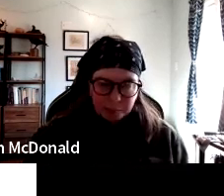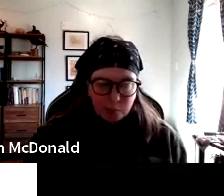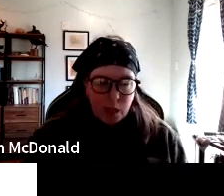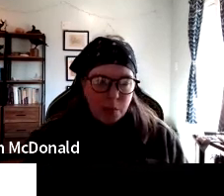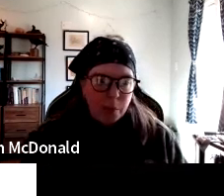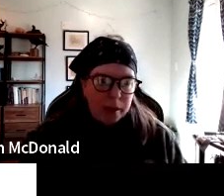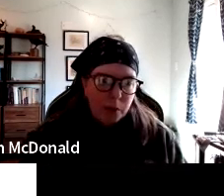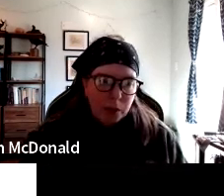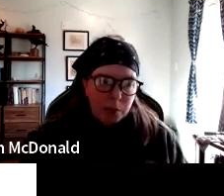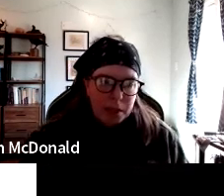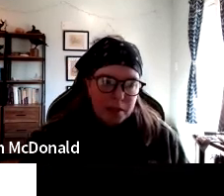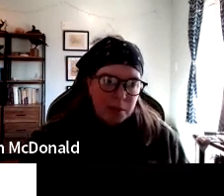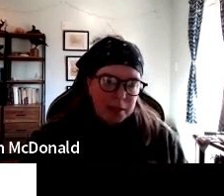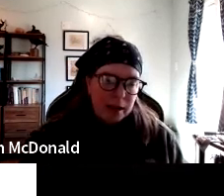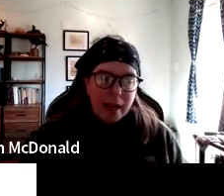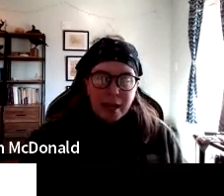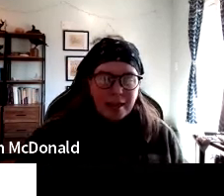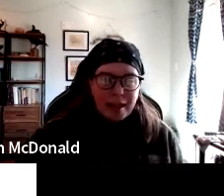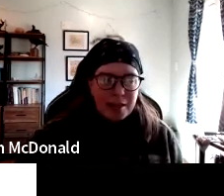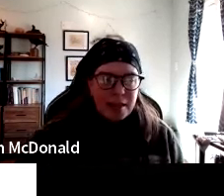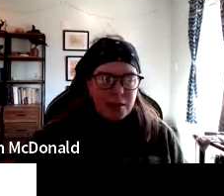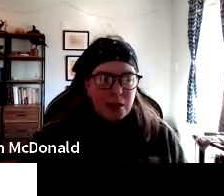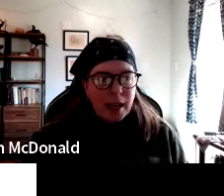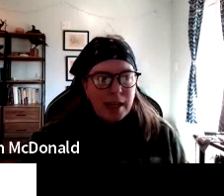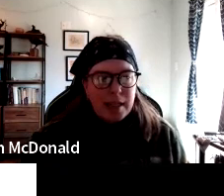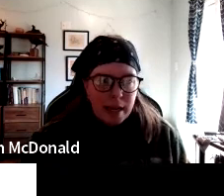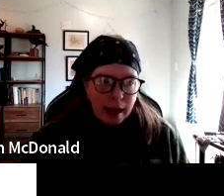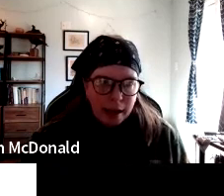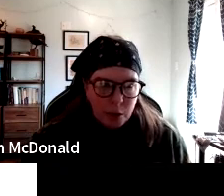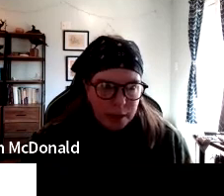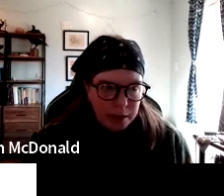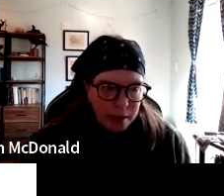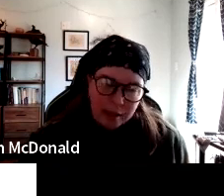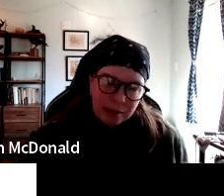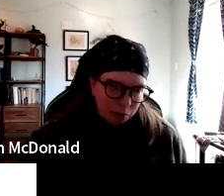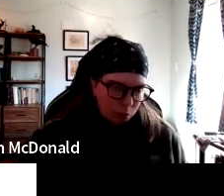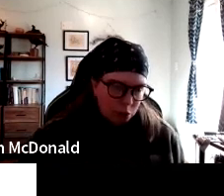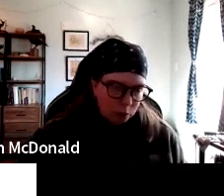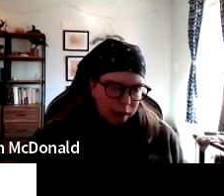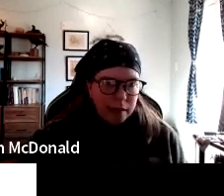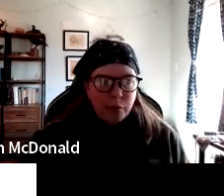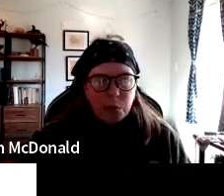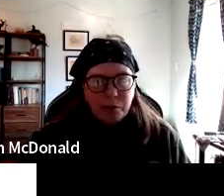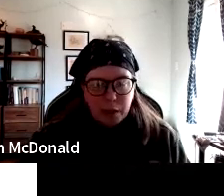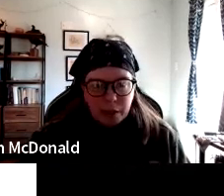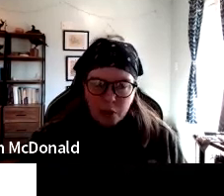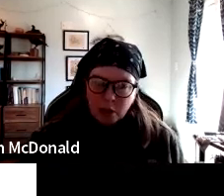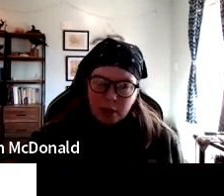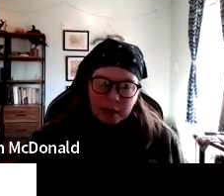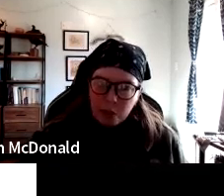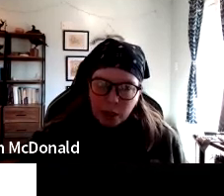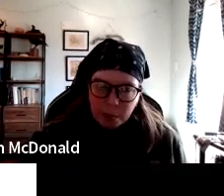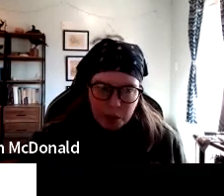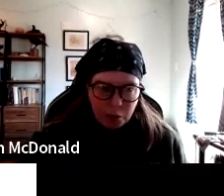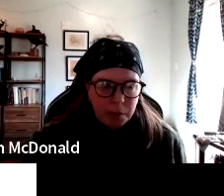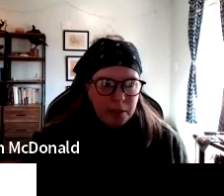it. But we want to put in some yeast. Now, yeast is just a dehydrated or dried form of fungus, just